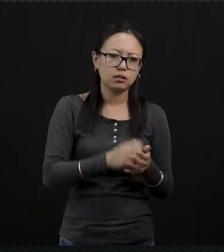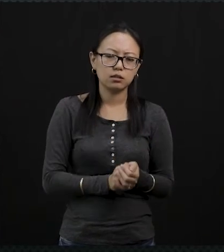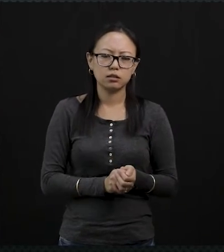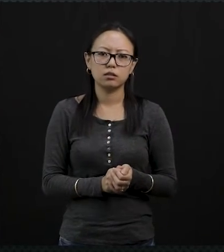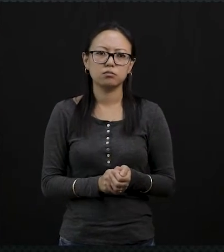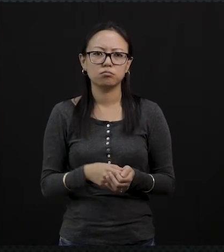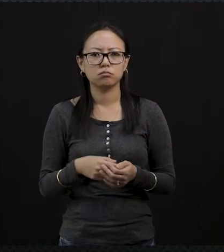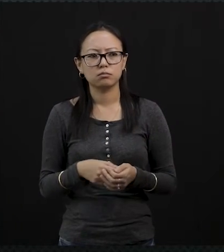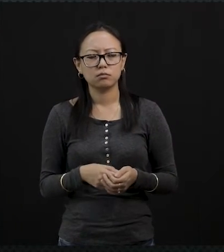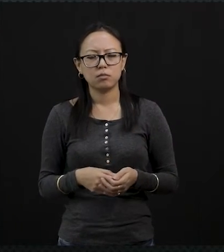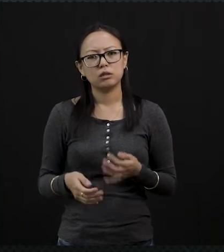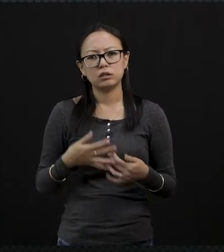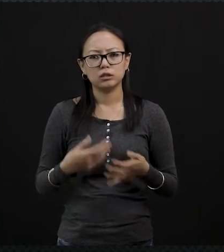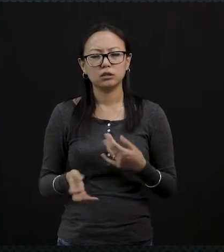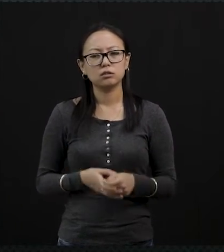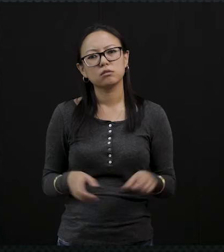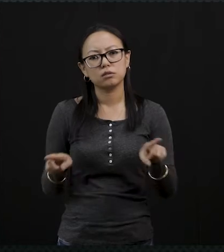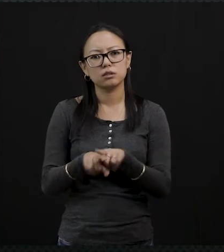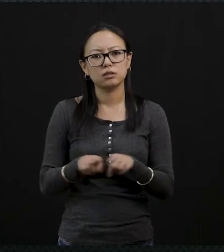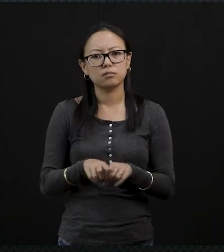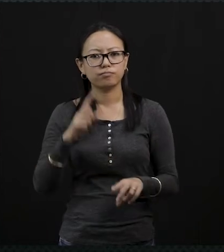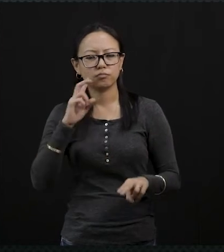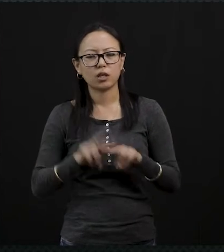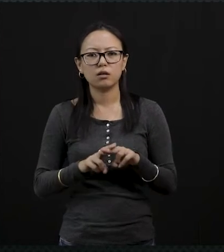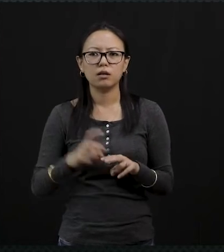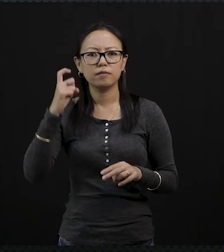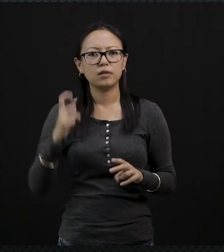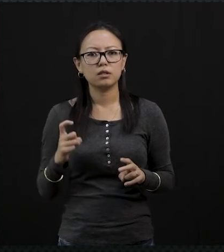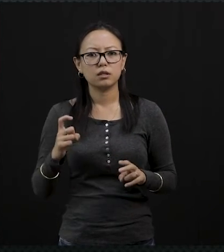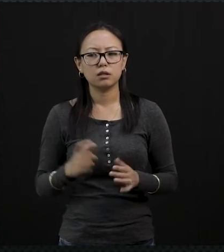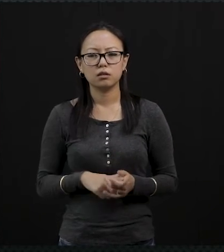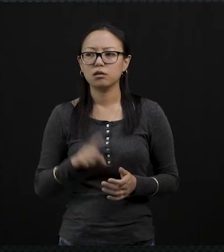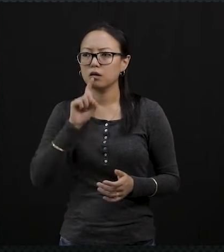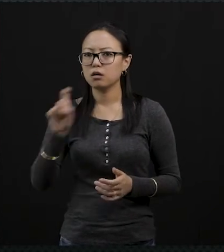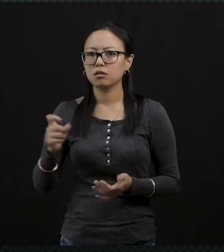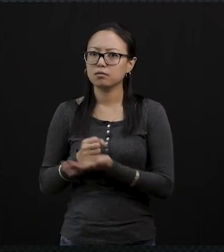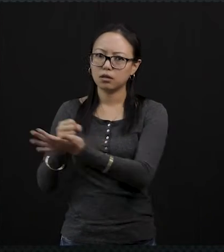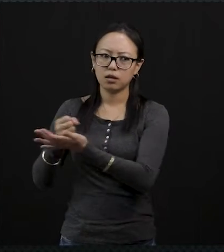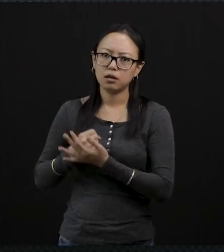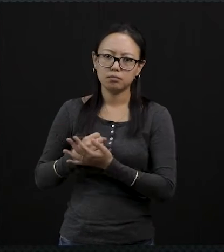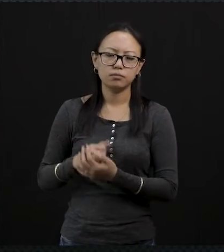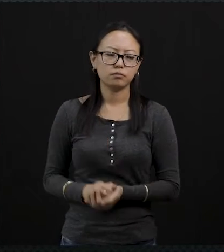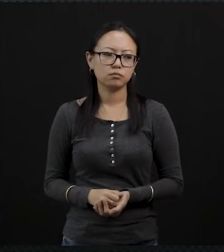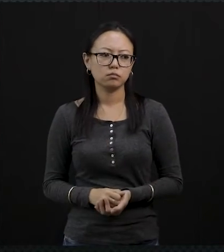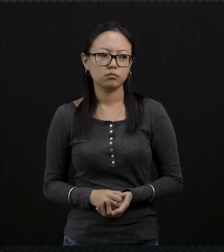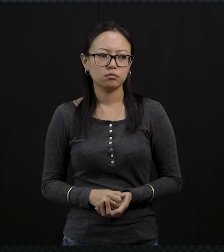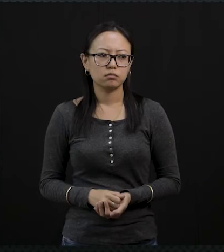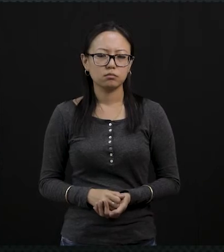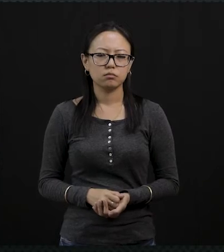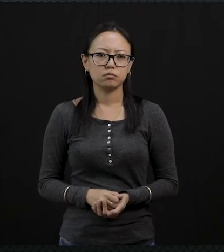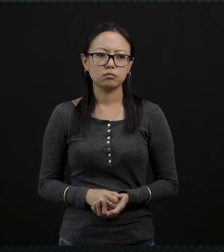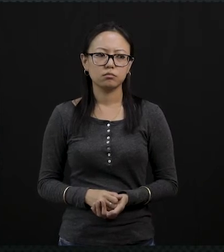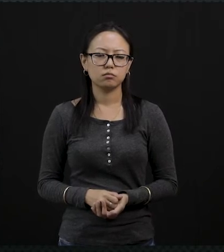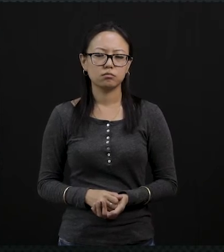of any elders, okay. And over here, this is a very sharp object, okay. So you